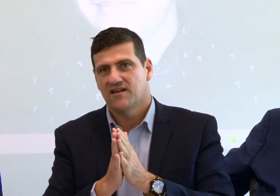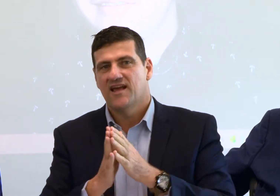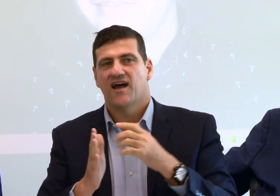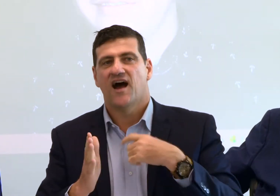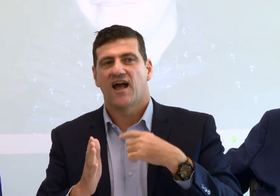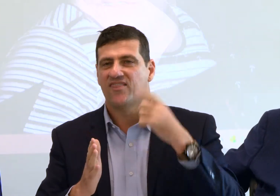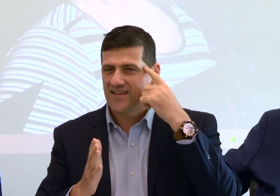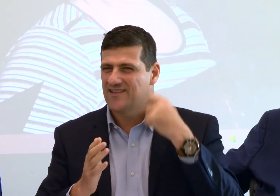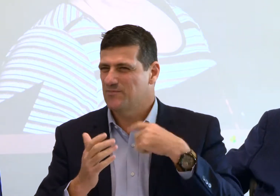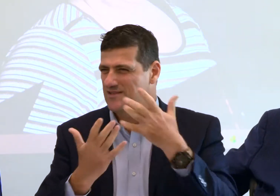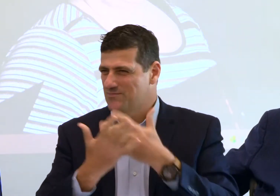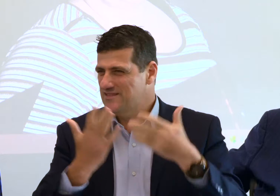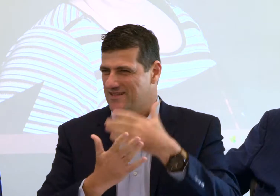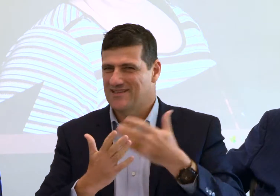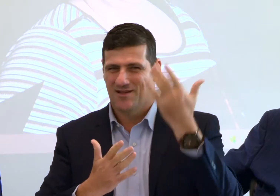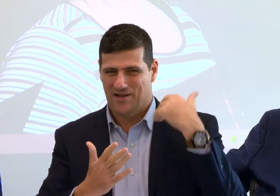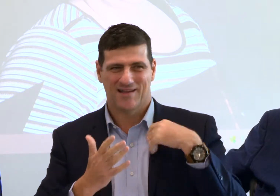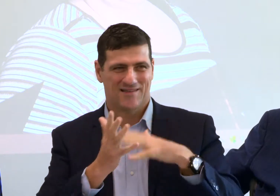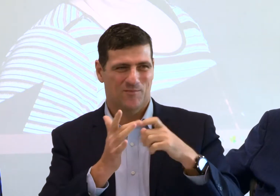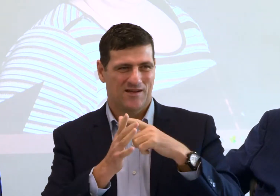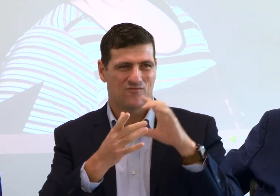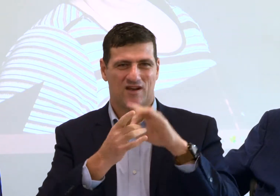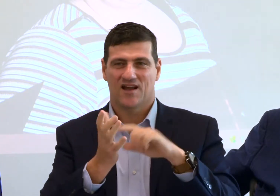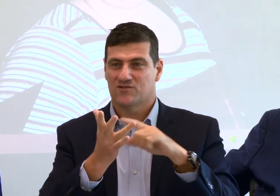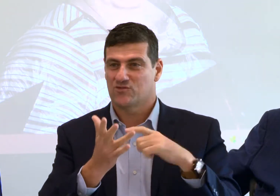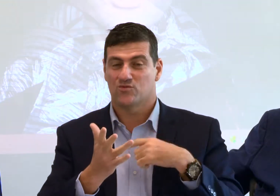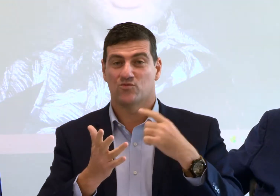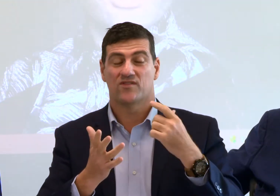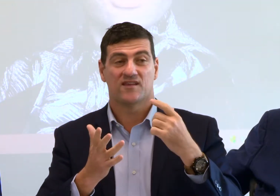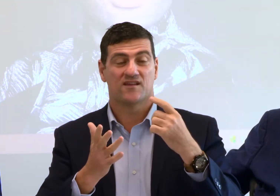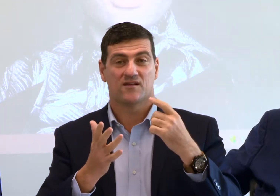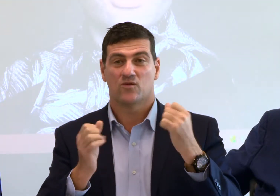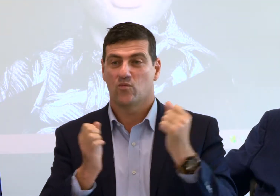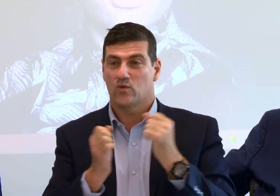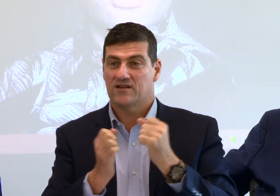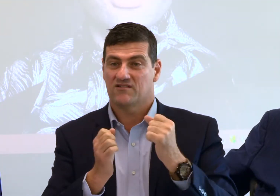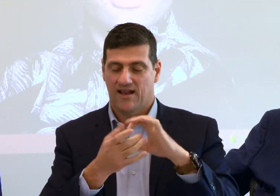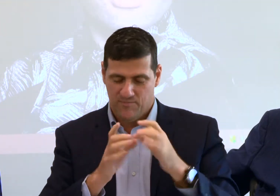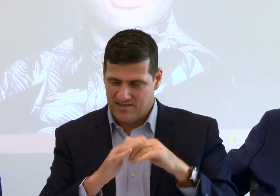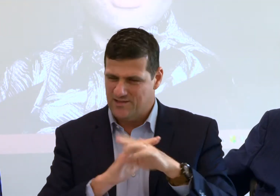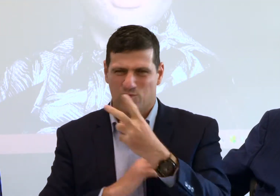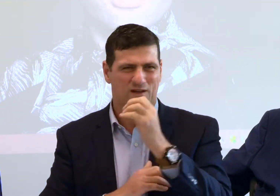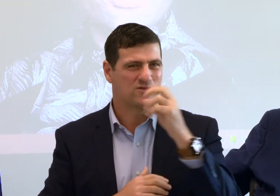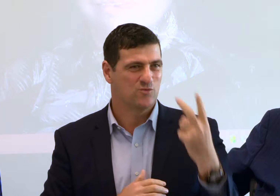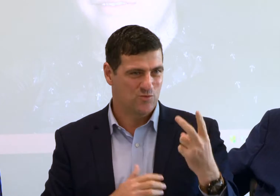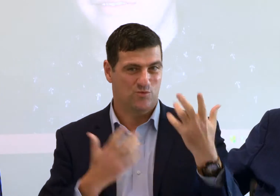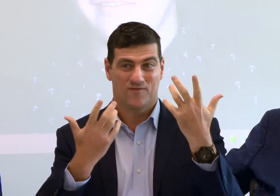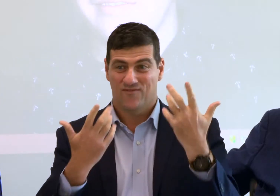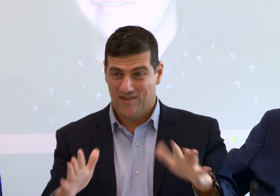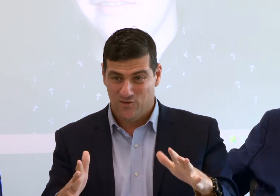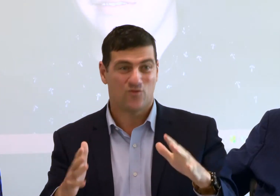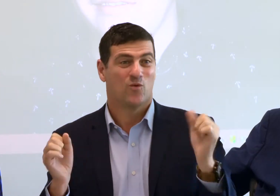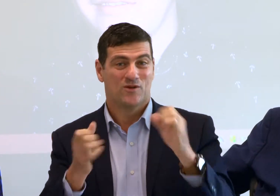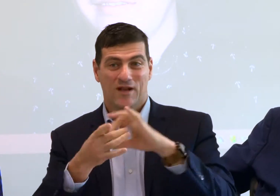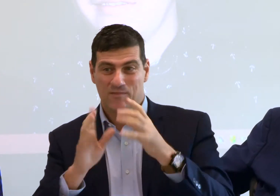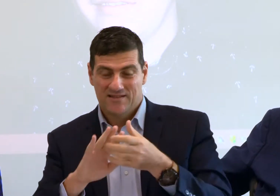another example. I think there's been some studies in the past with the media in regards to the Winter